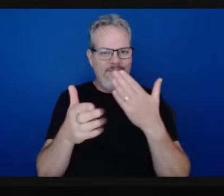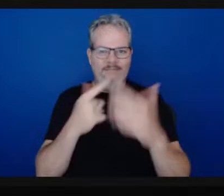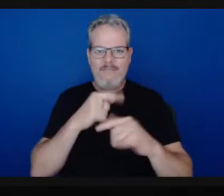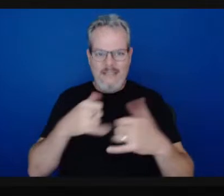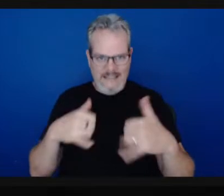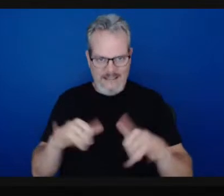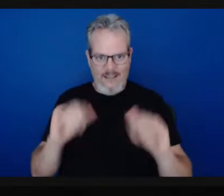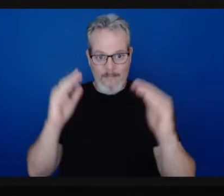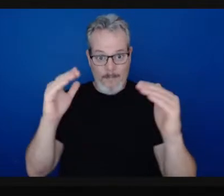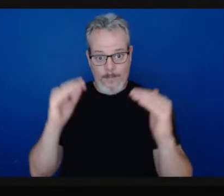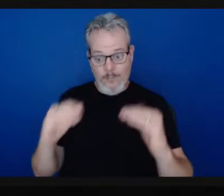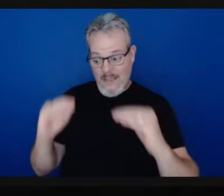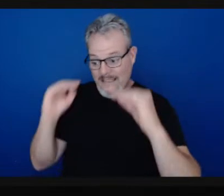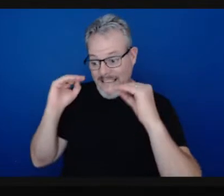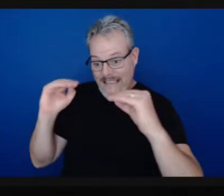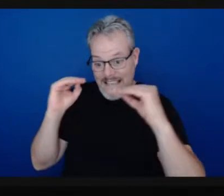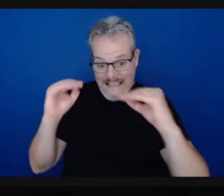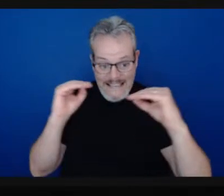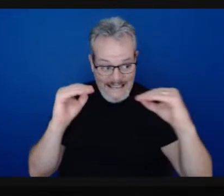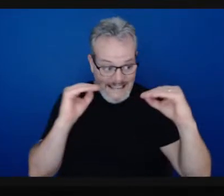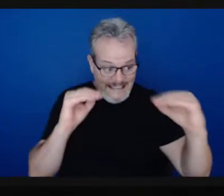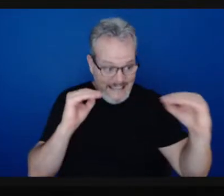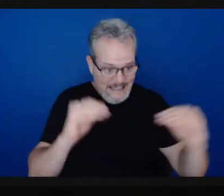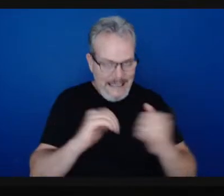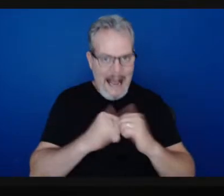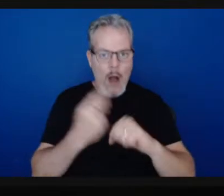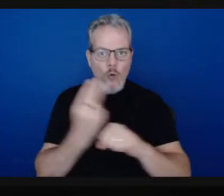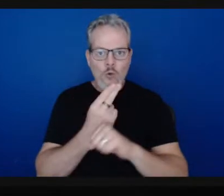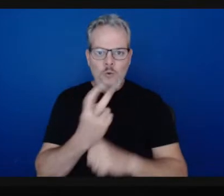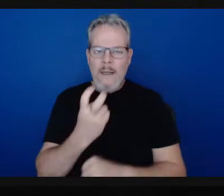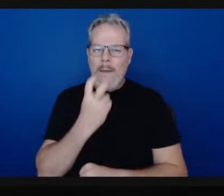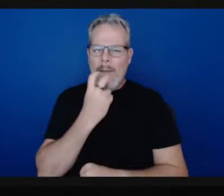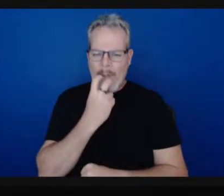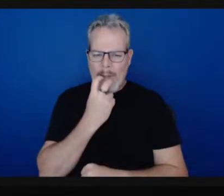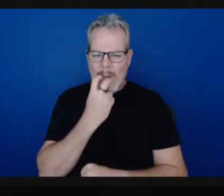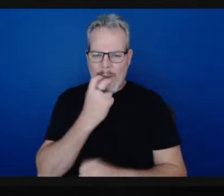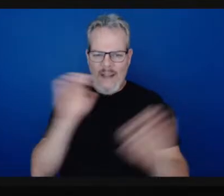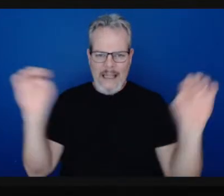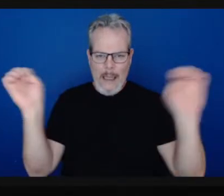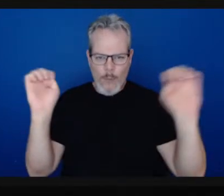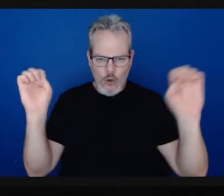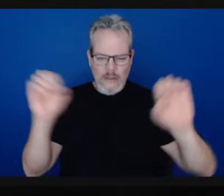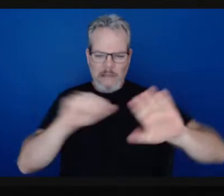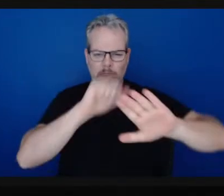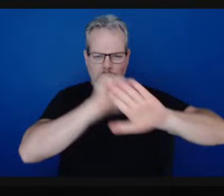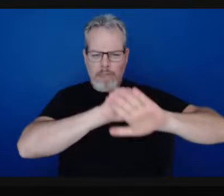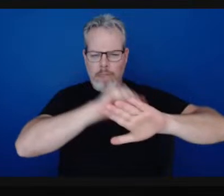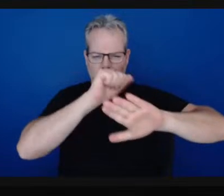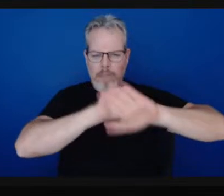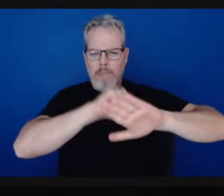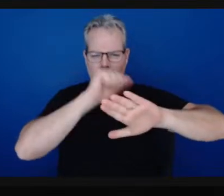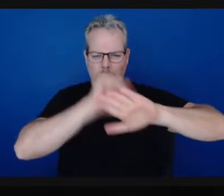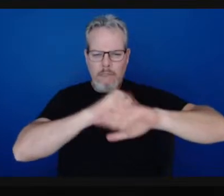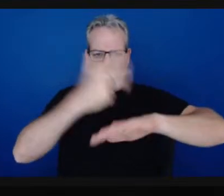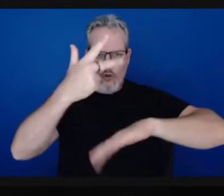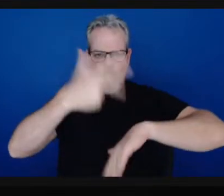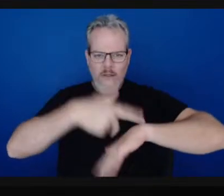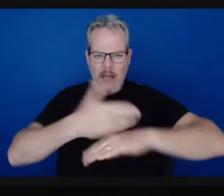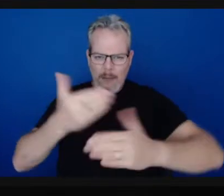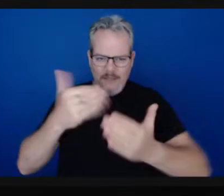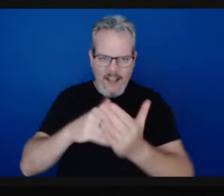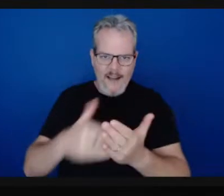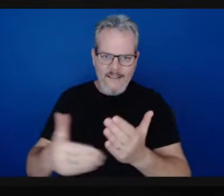Teach everyone to use emergency whistles and knock 3 times repeatedly if trapped, because rescuers listen for